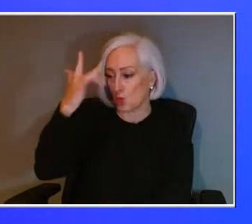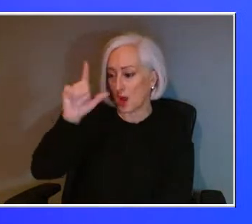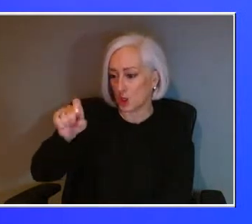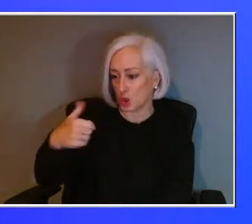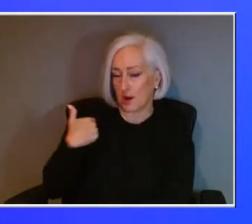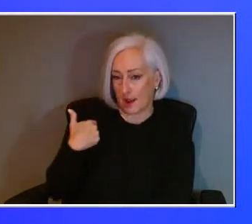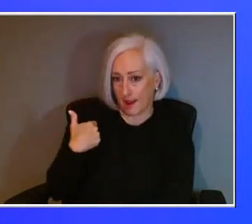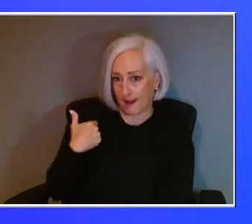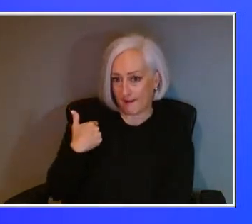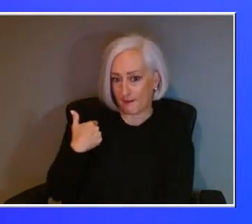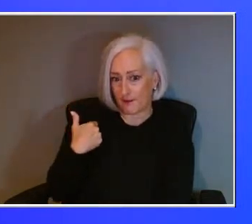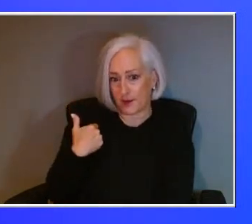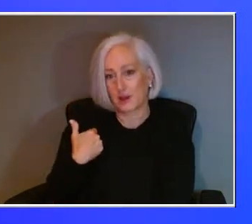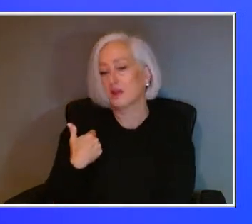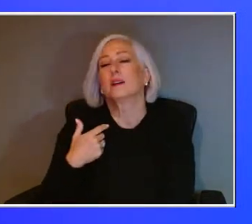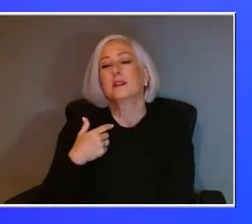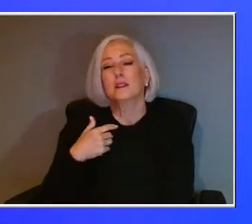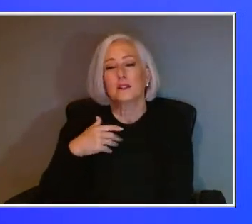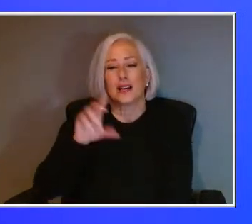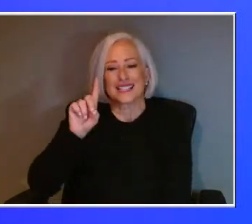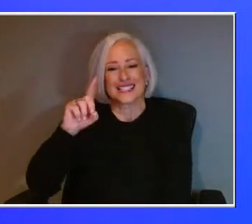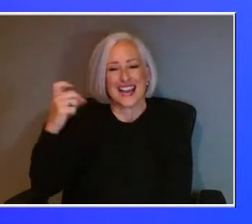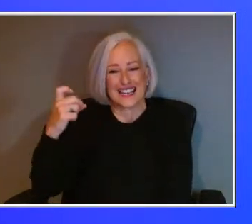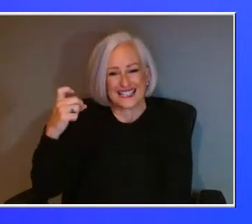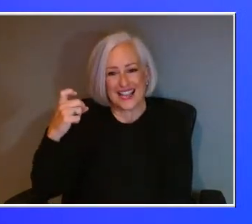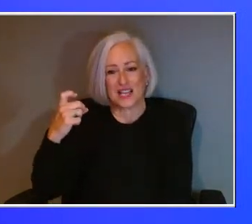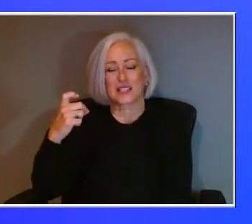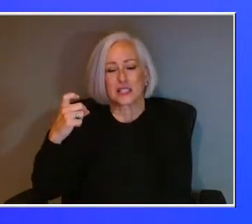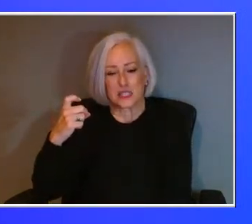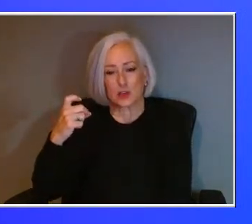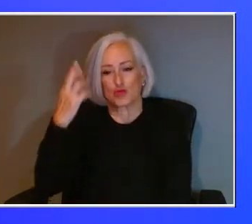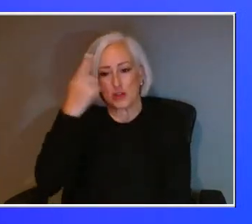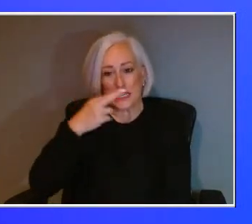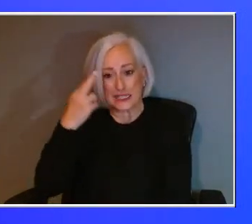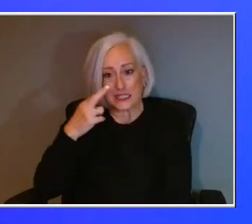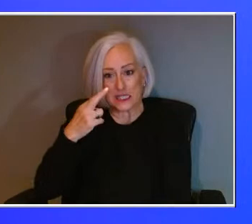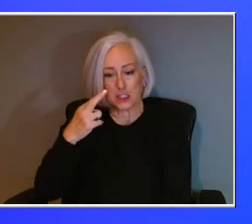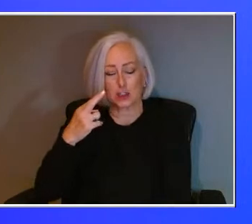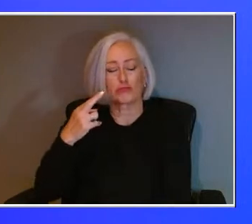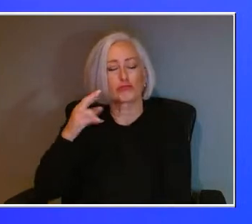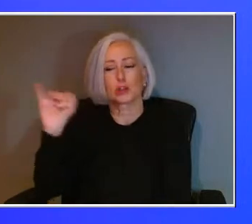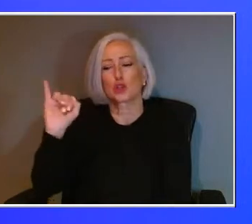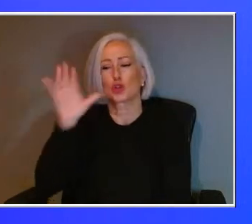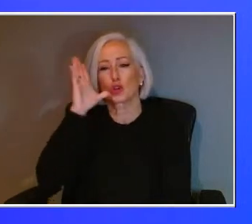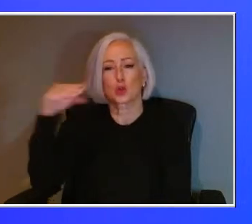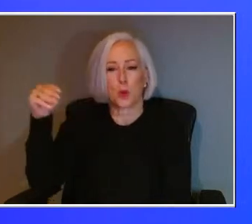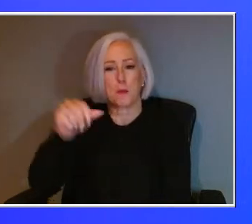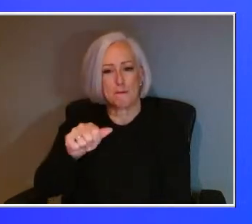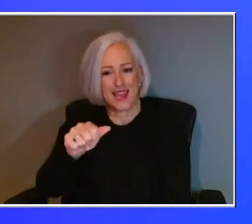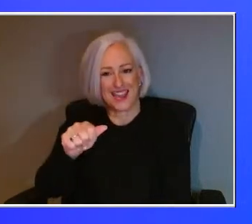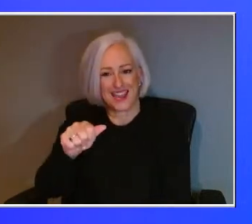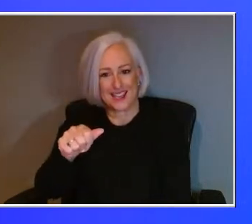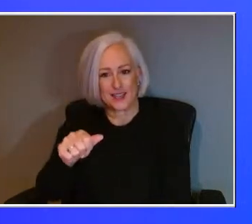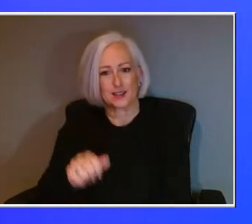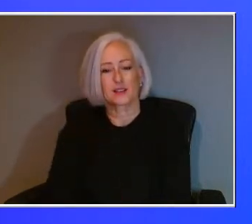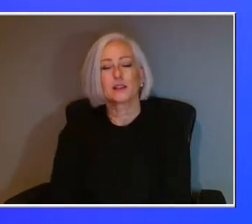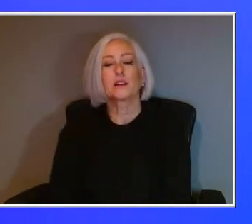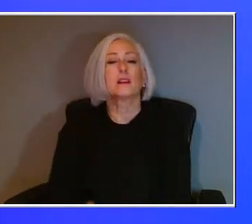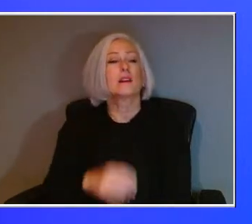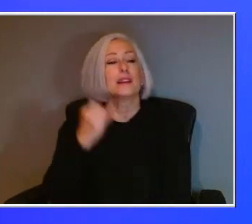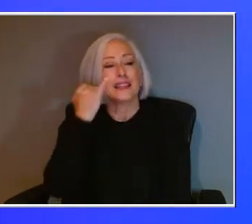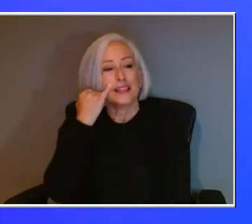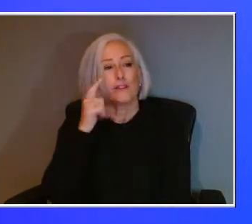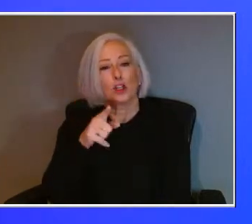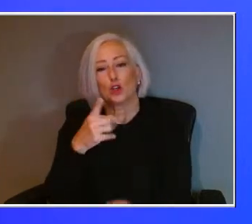get a colonoscopy, a diagnostic colonoscopy, then it would be covered by insurance. So that's a diagnostic colonoscopy. Whereas a screening